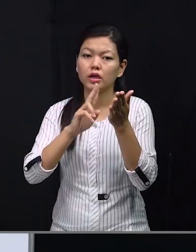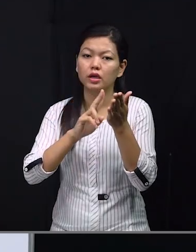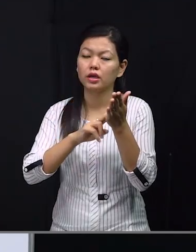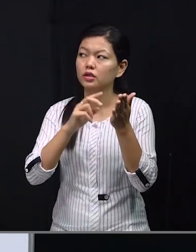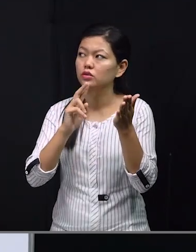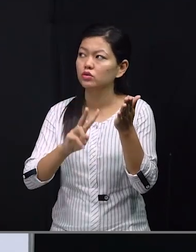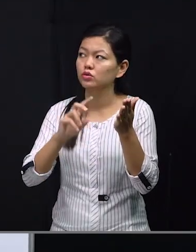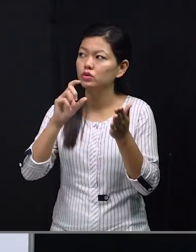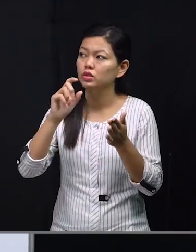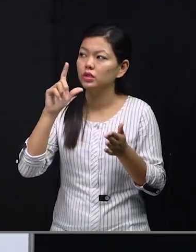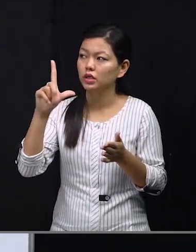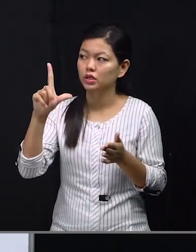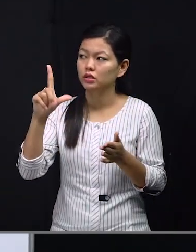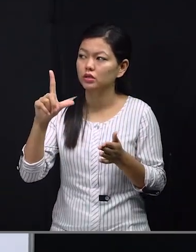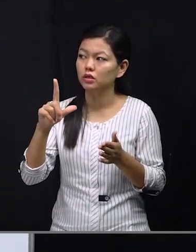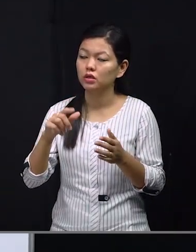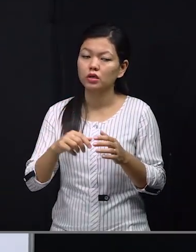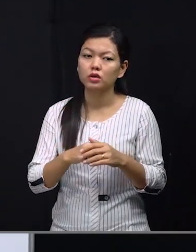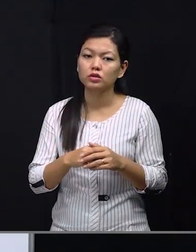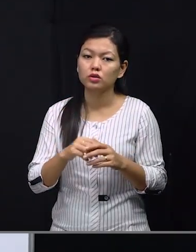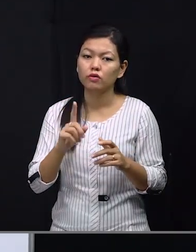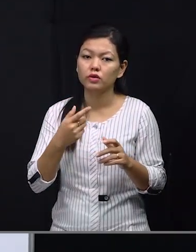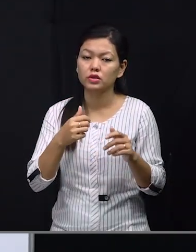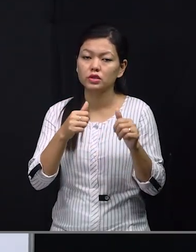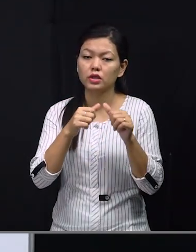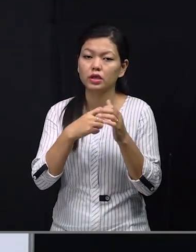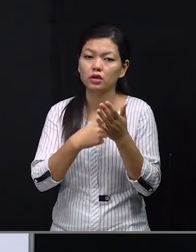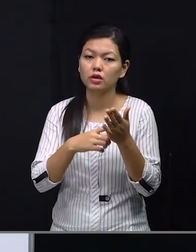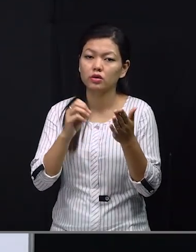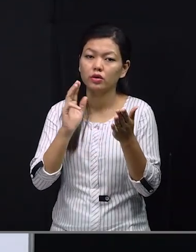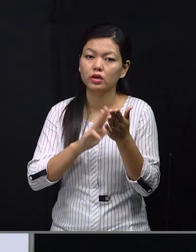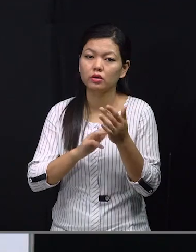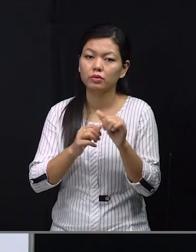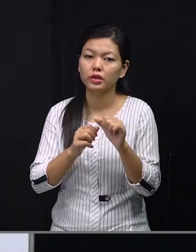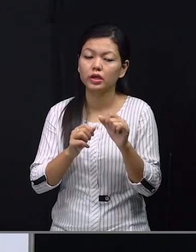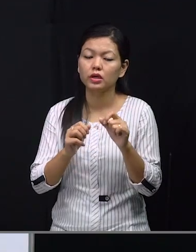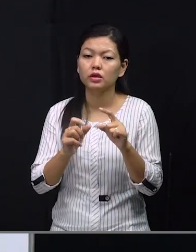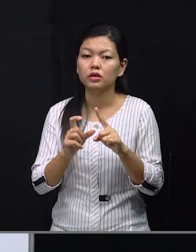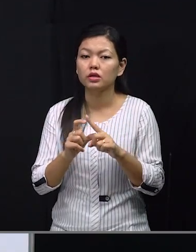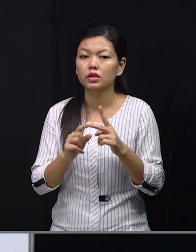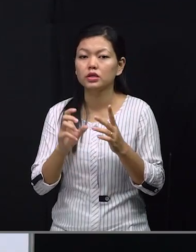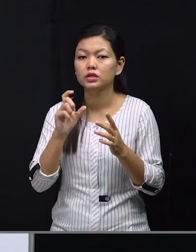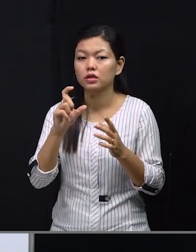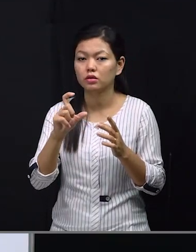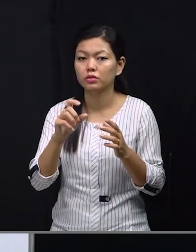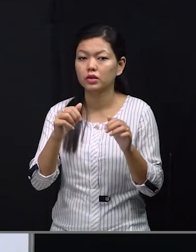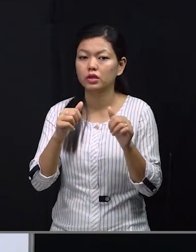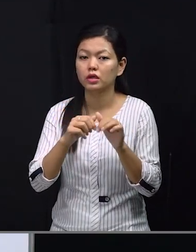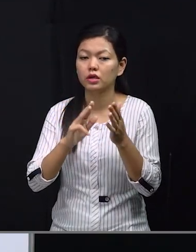primary amine, this step is called as diazotization reaction.